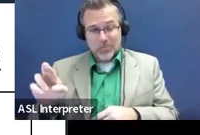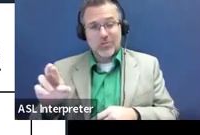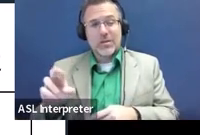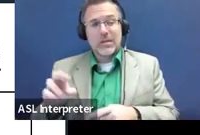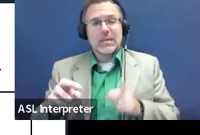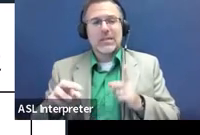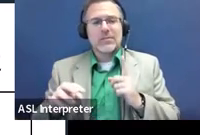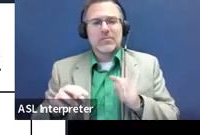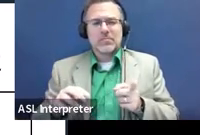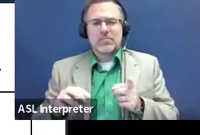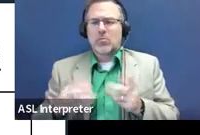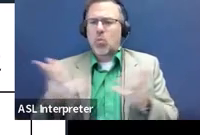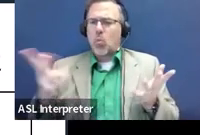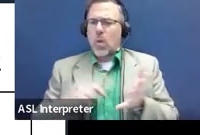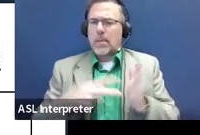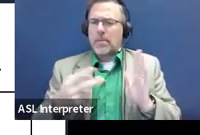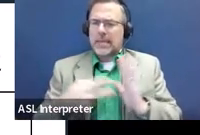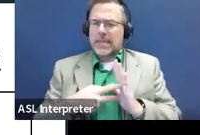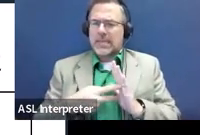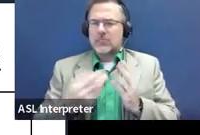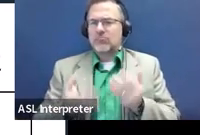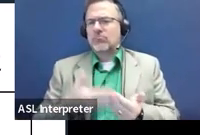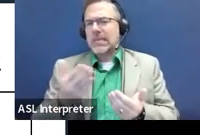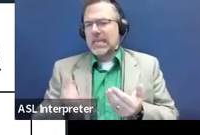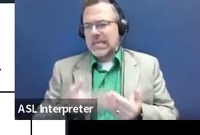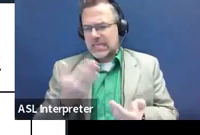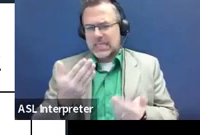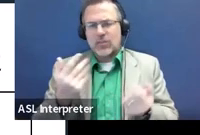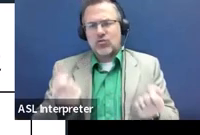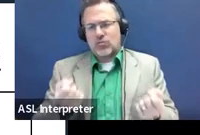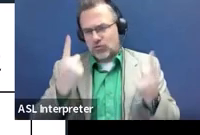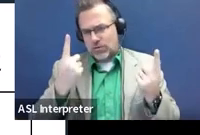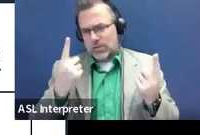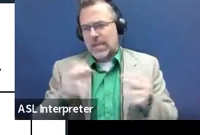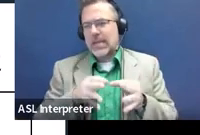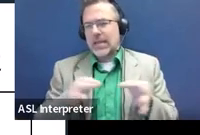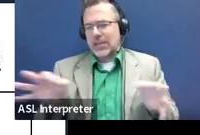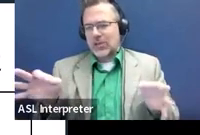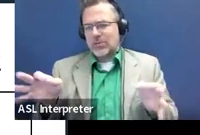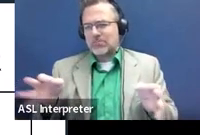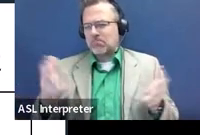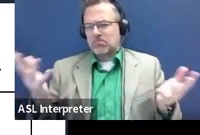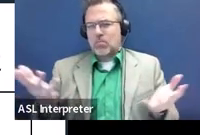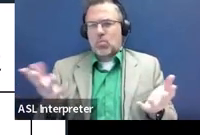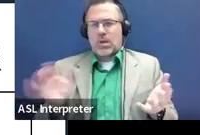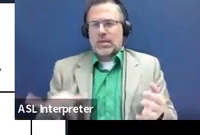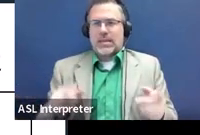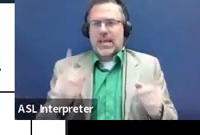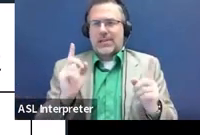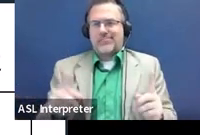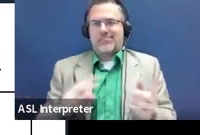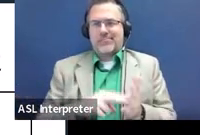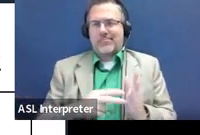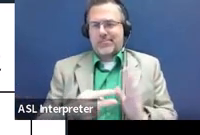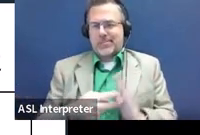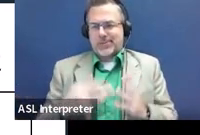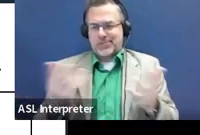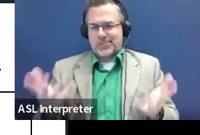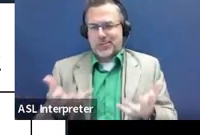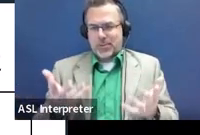in understandable language. So on our, what are we calling it? Quick reference